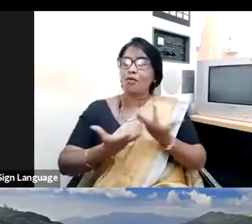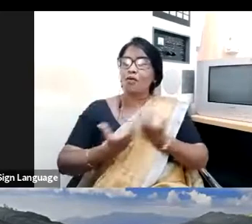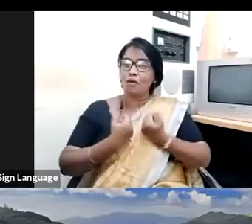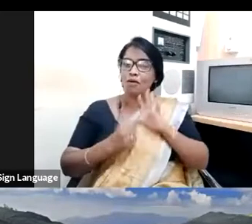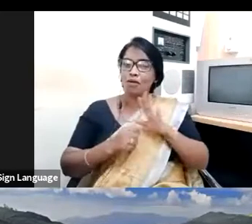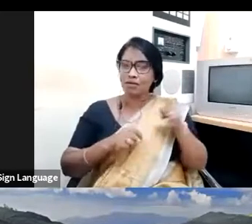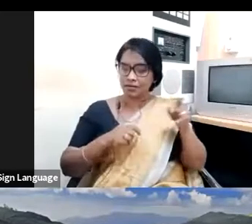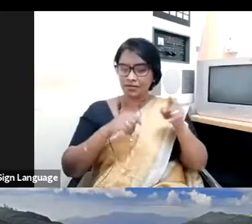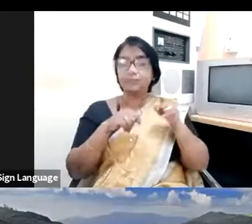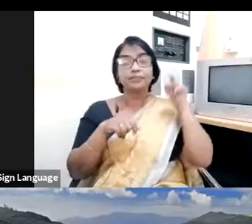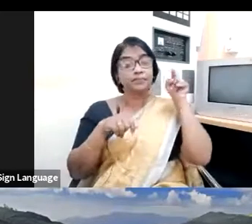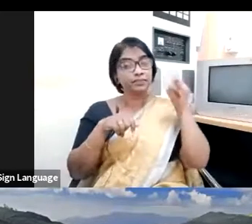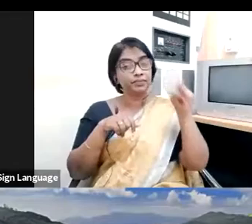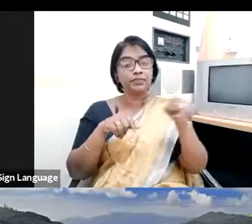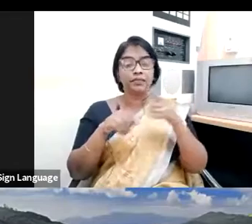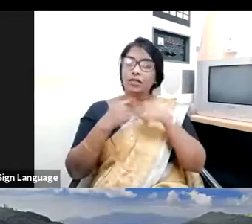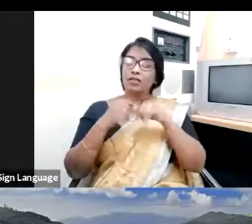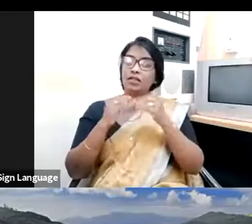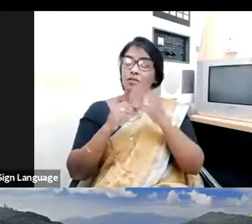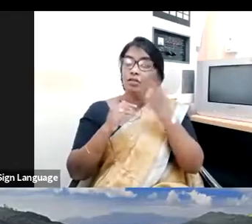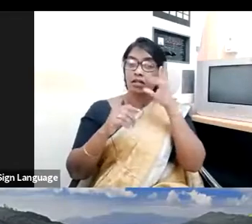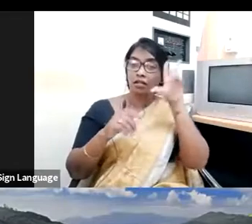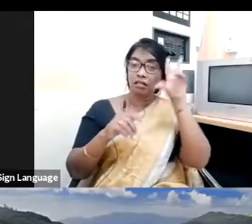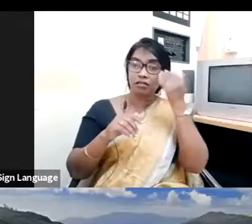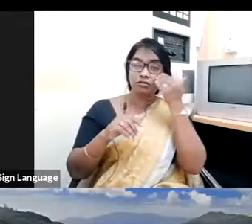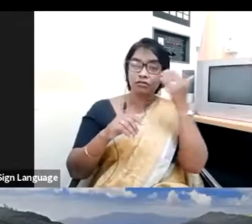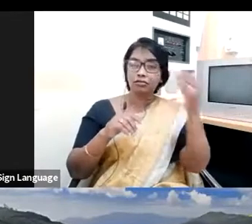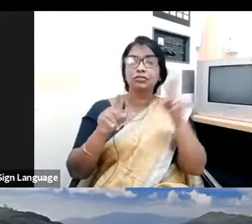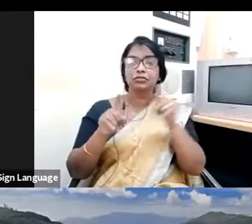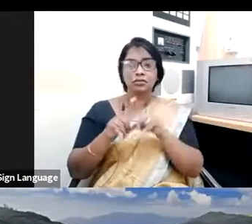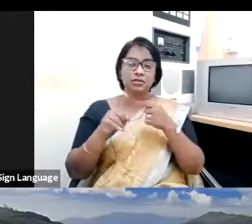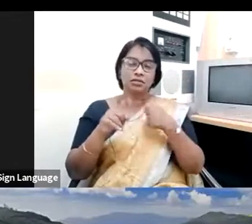the sessions we've done, I want to open up the